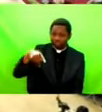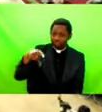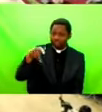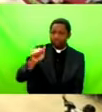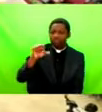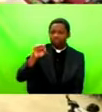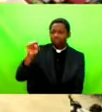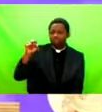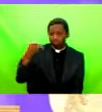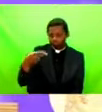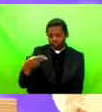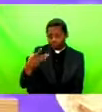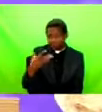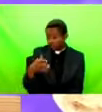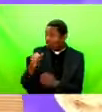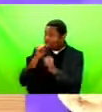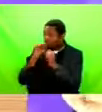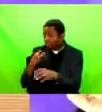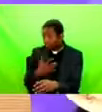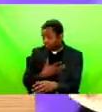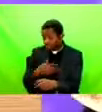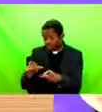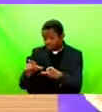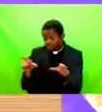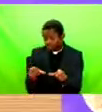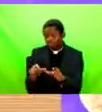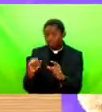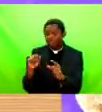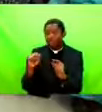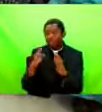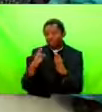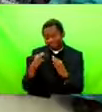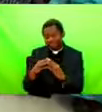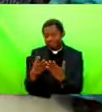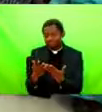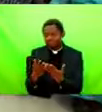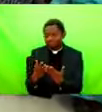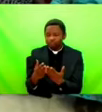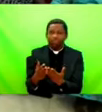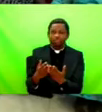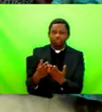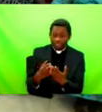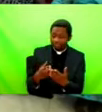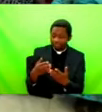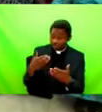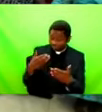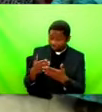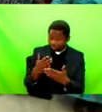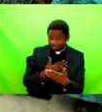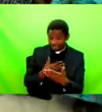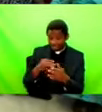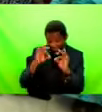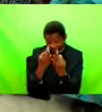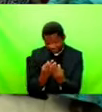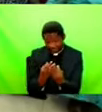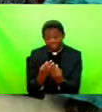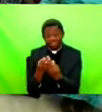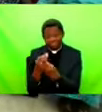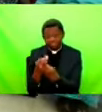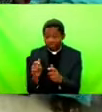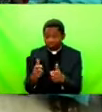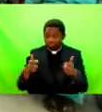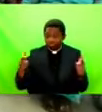me. This is a special family. Thanks also to my close-knit family and the extended family, and